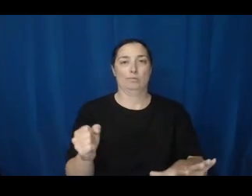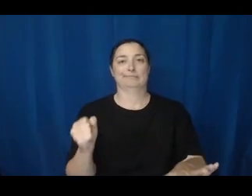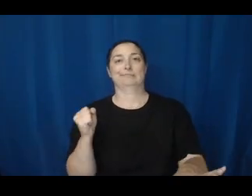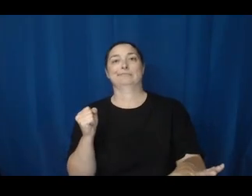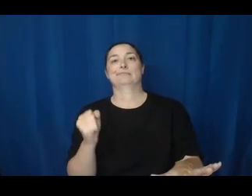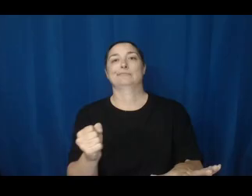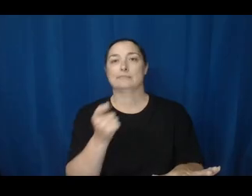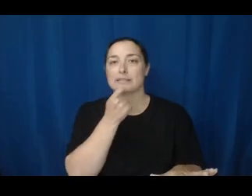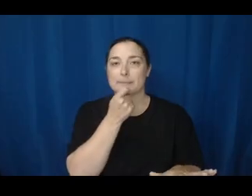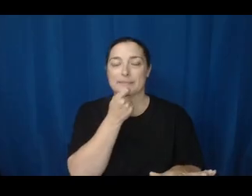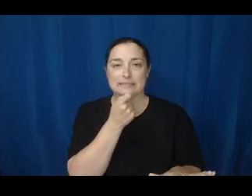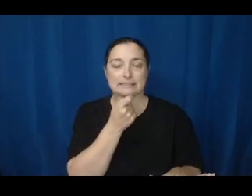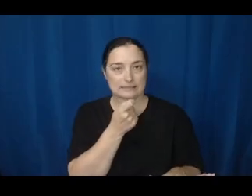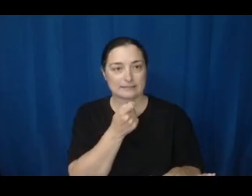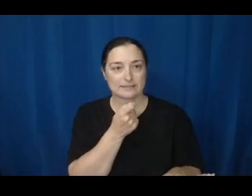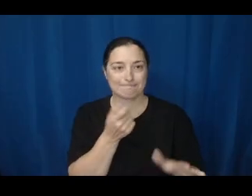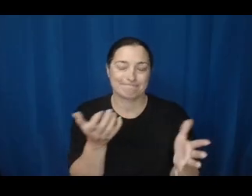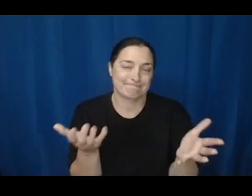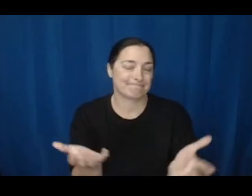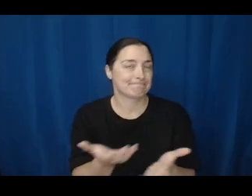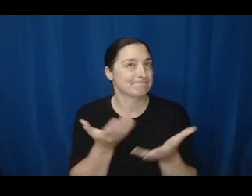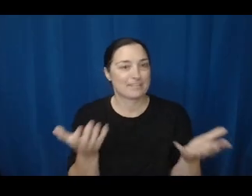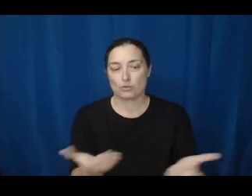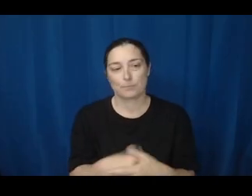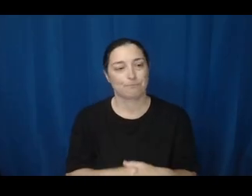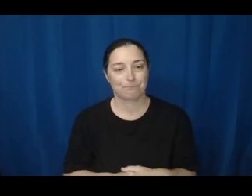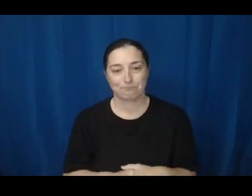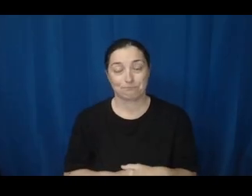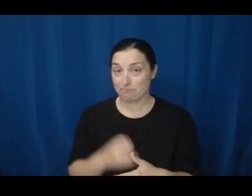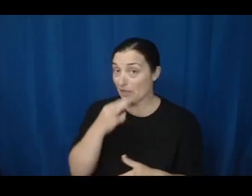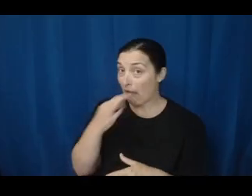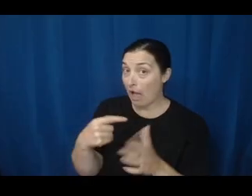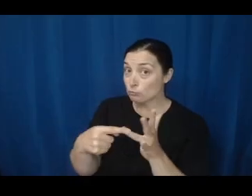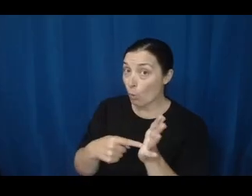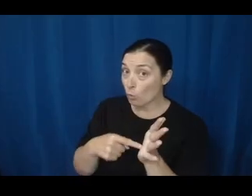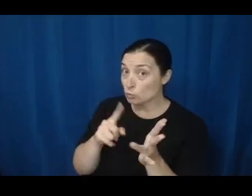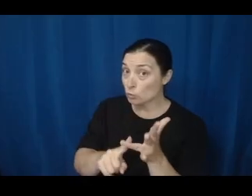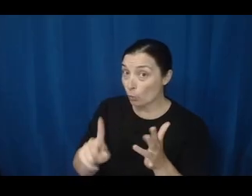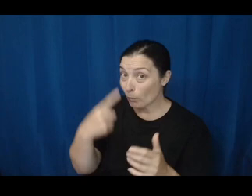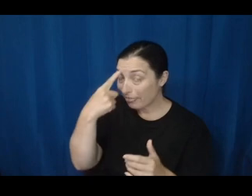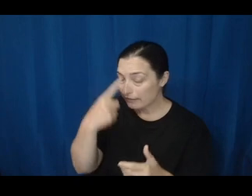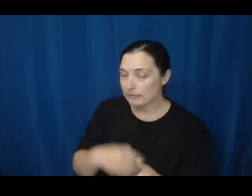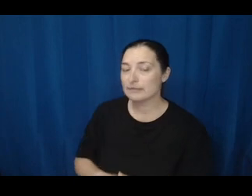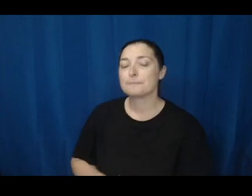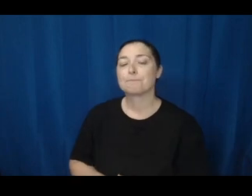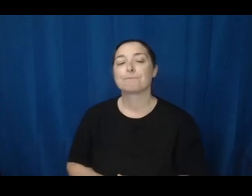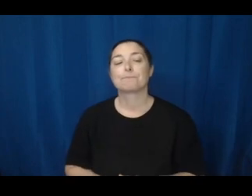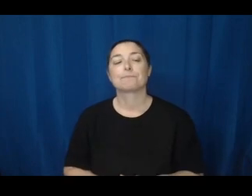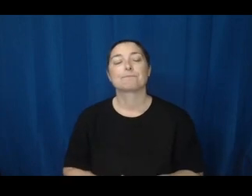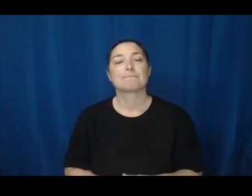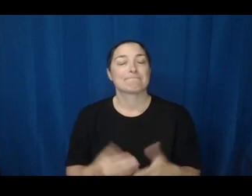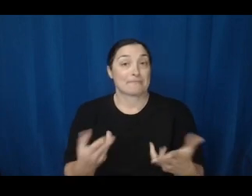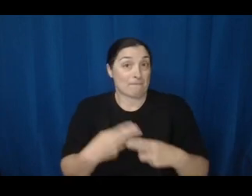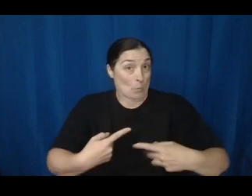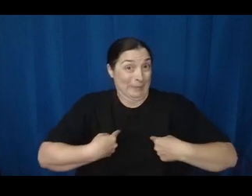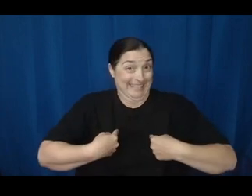Yeah, I don't know. Otto, what do you think? Yeah, once again, I think for me anyway, it's all about